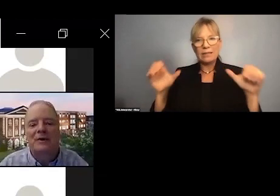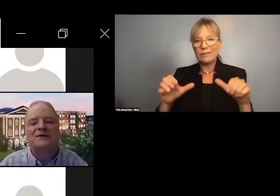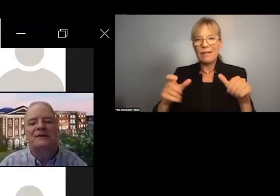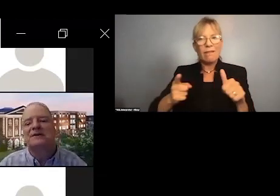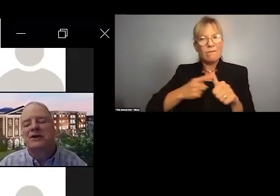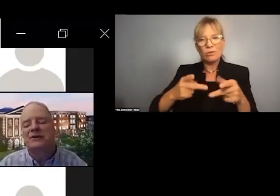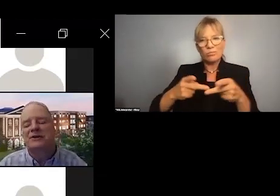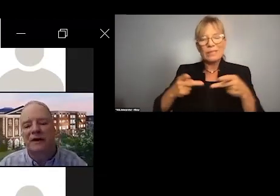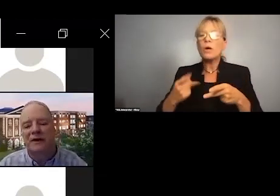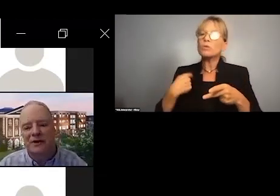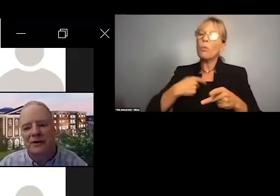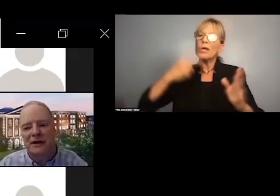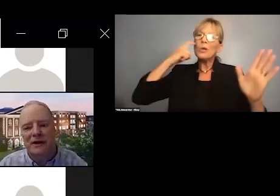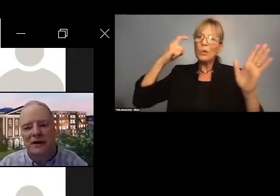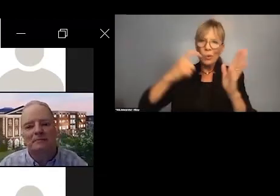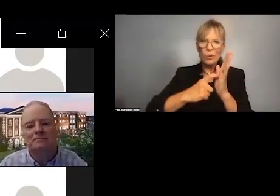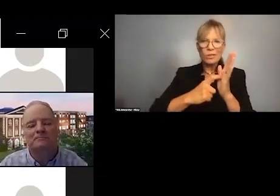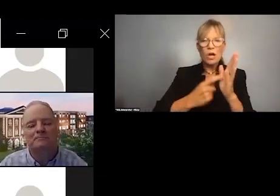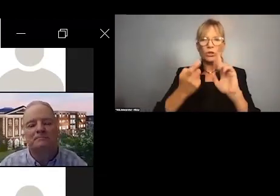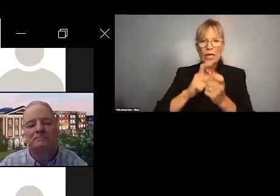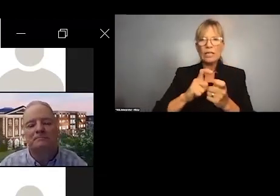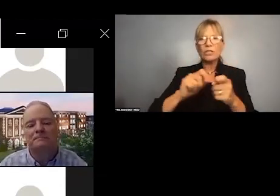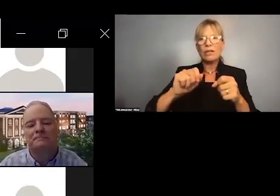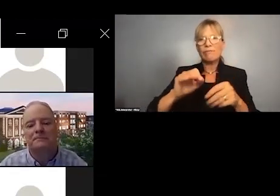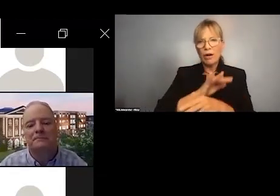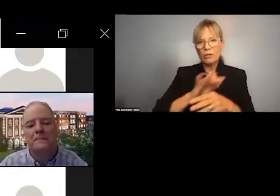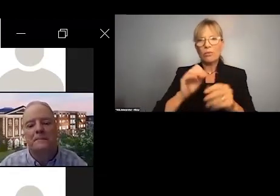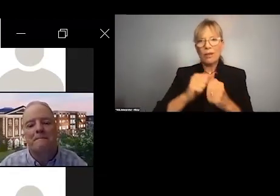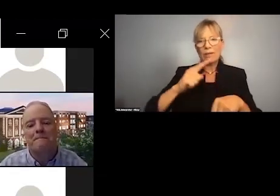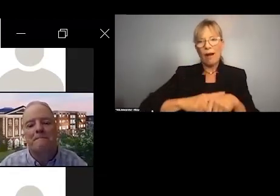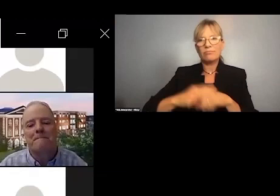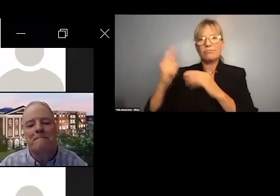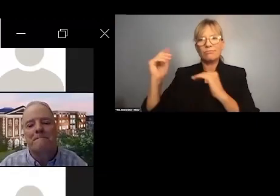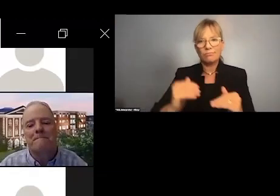start. So we do notice that there's a change in function over time.